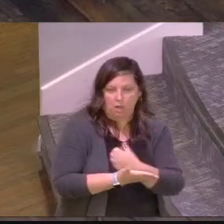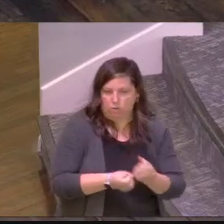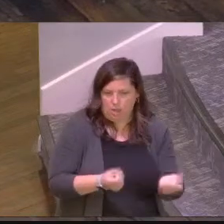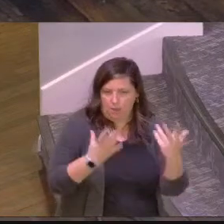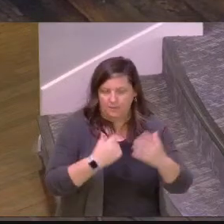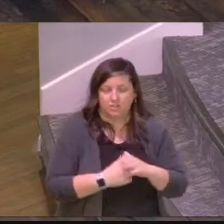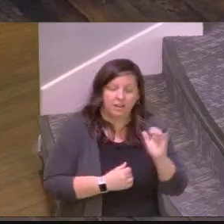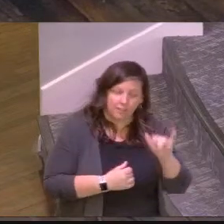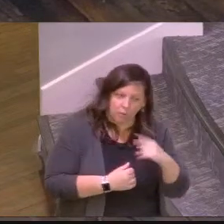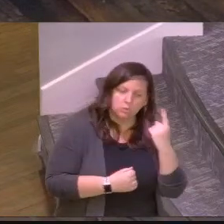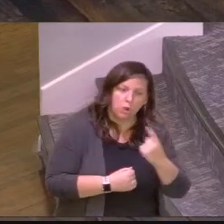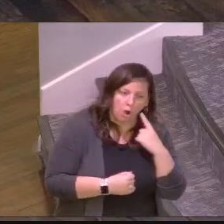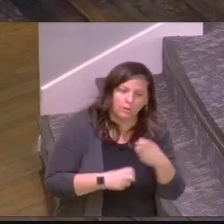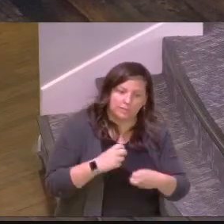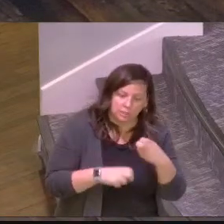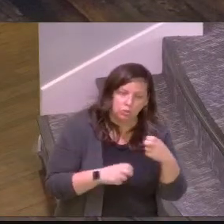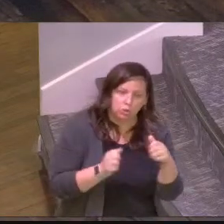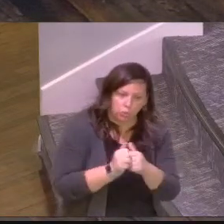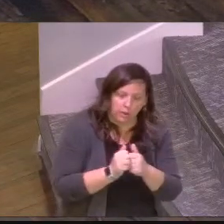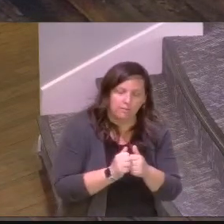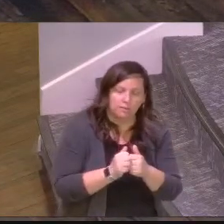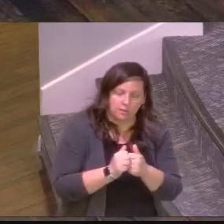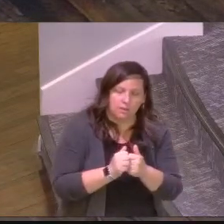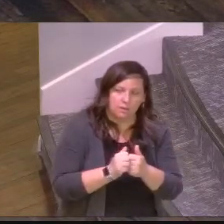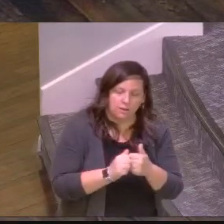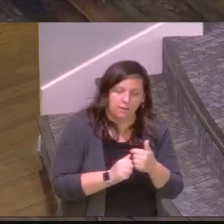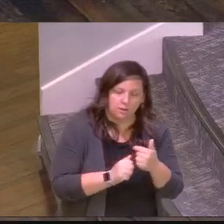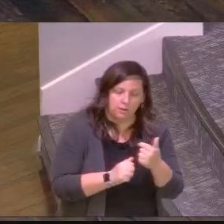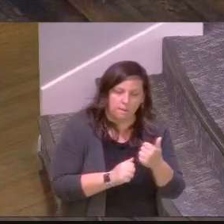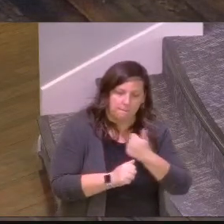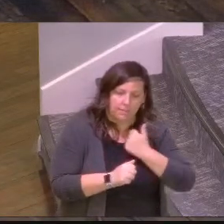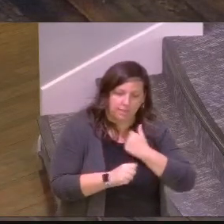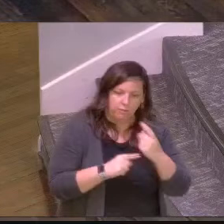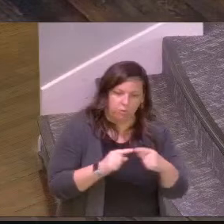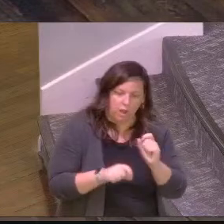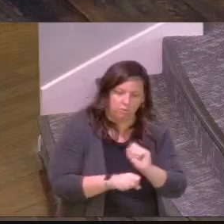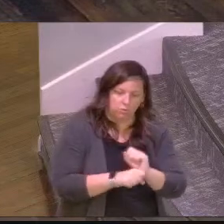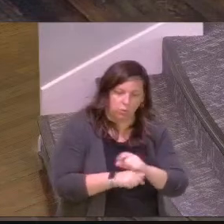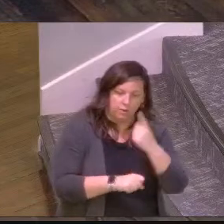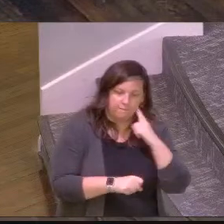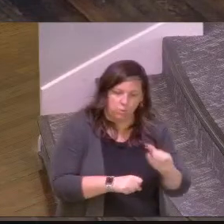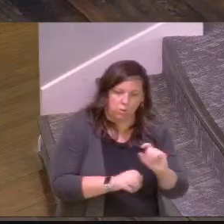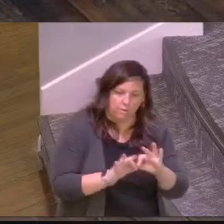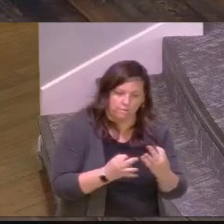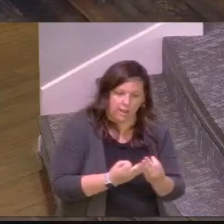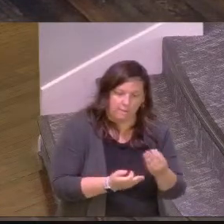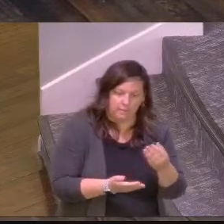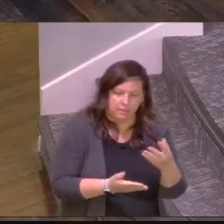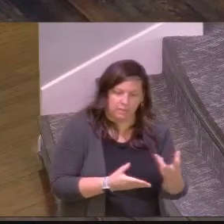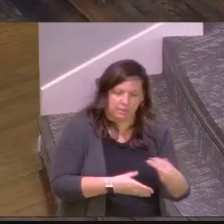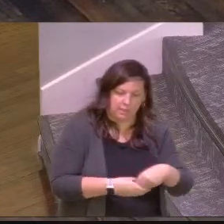engagement, was the salary schedule. I can get that for you. I don't have it off the top of my head.